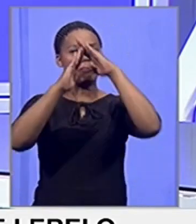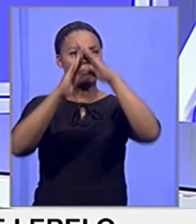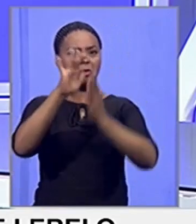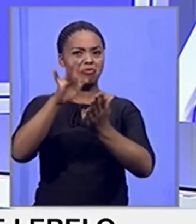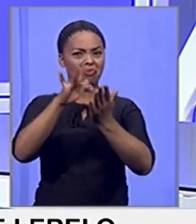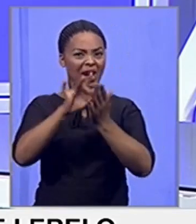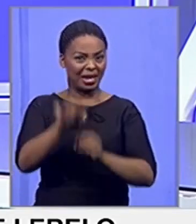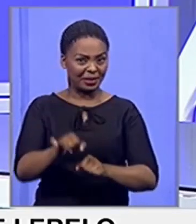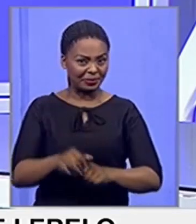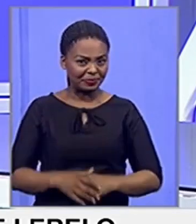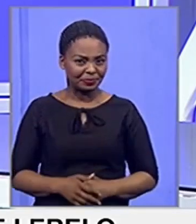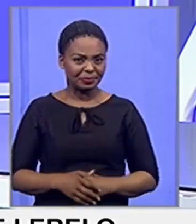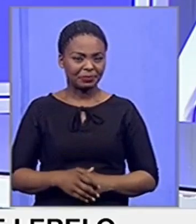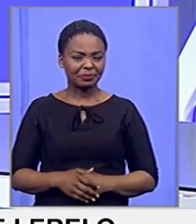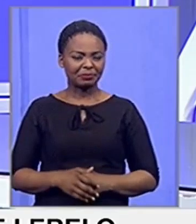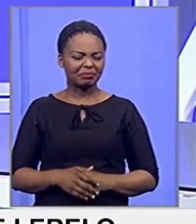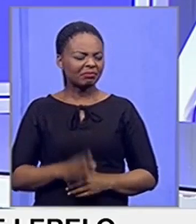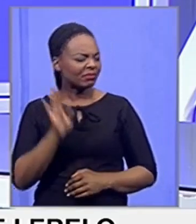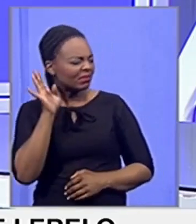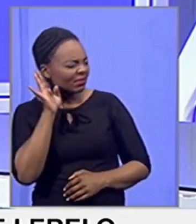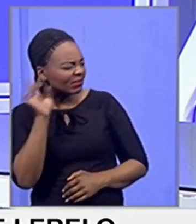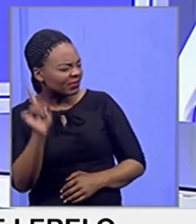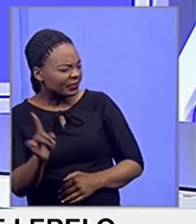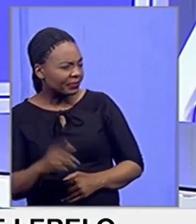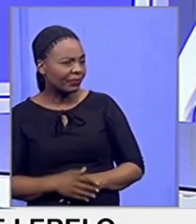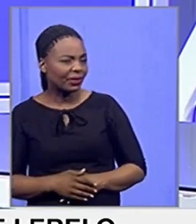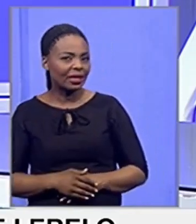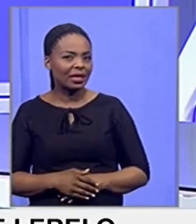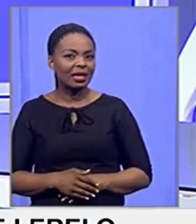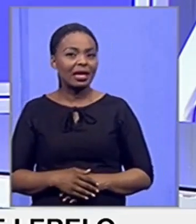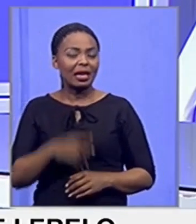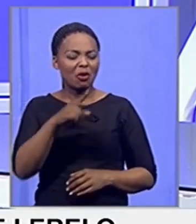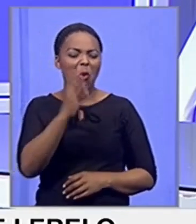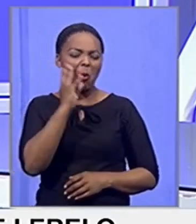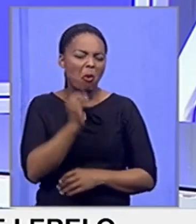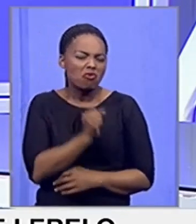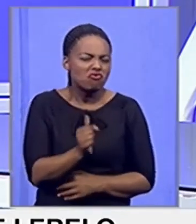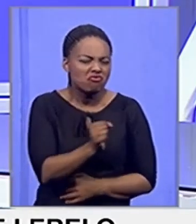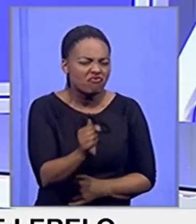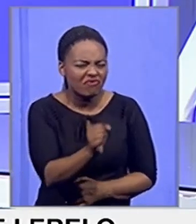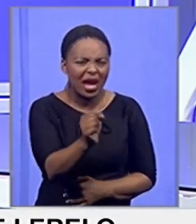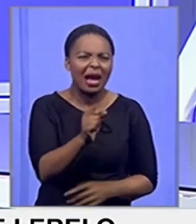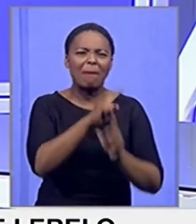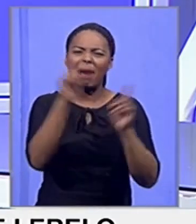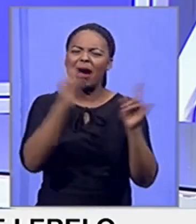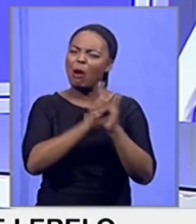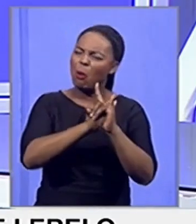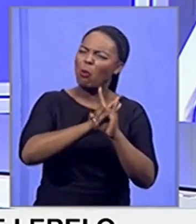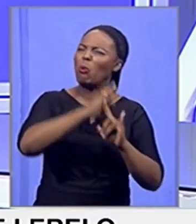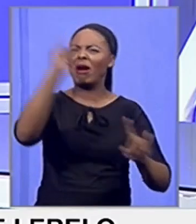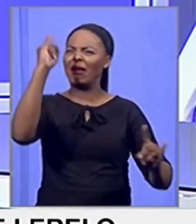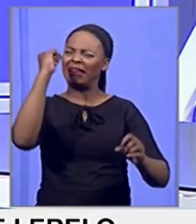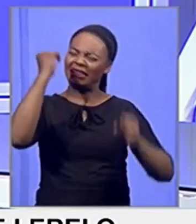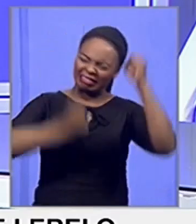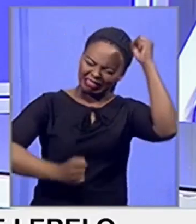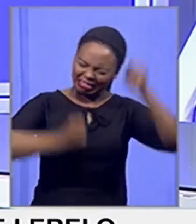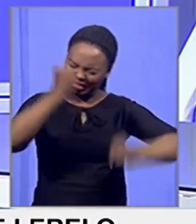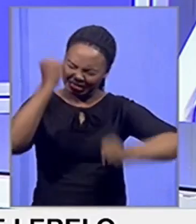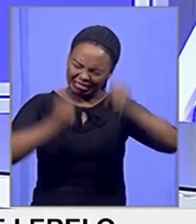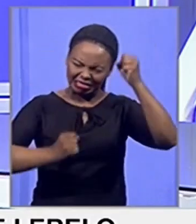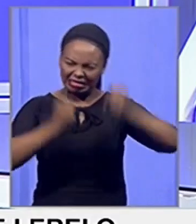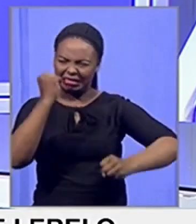tama ke re o entse rekoto e ntjha ya hore o be ntate o be motho a moholo ka ho fitisa ho matha Comrades a iqete na ebe ine le ntwe bang o